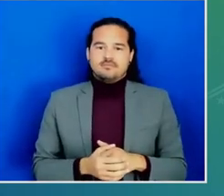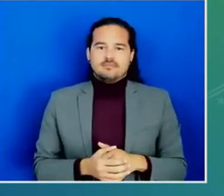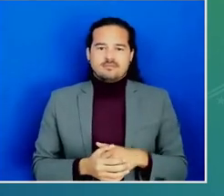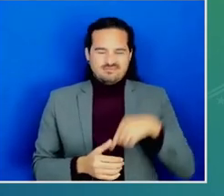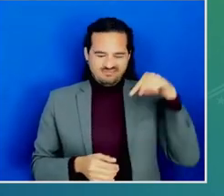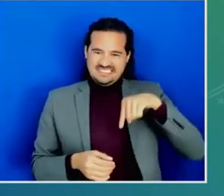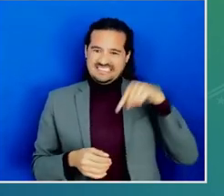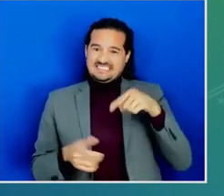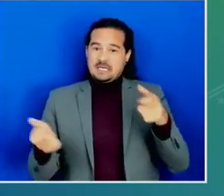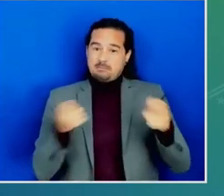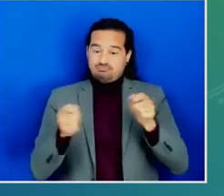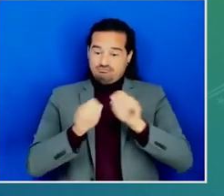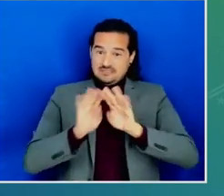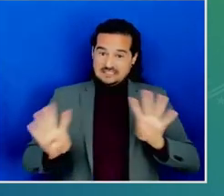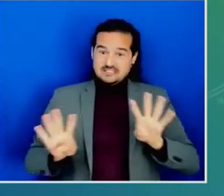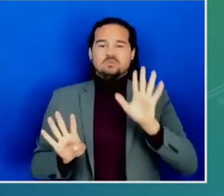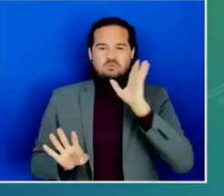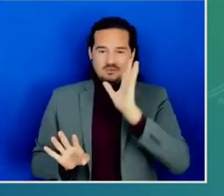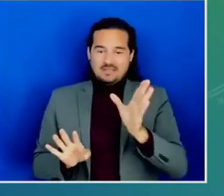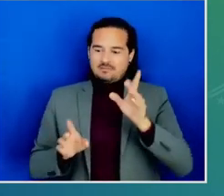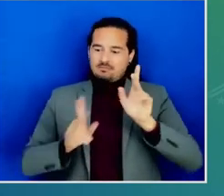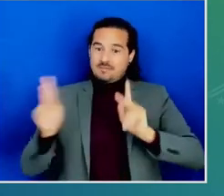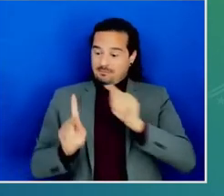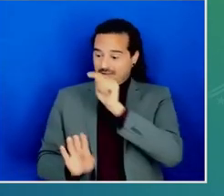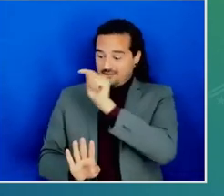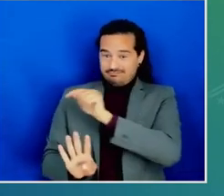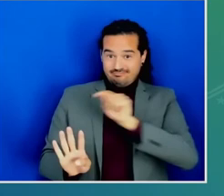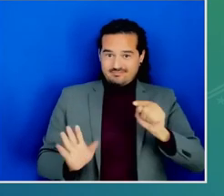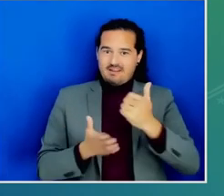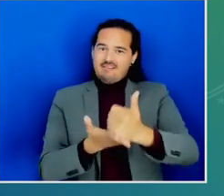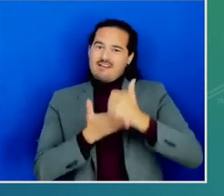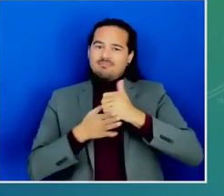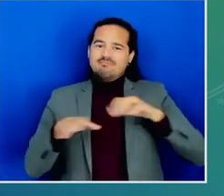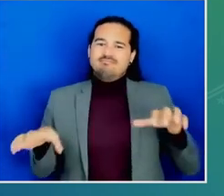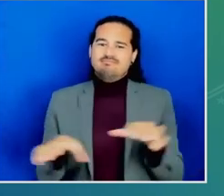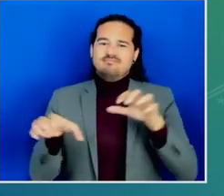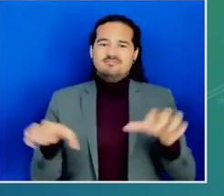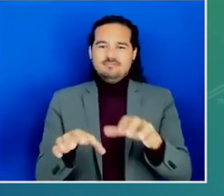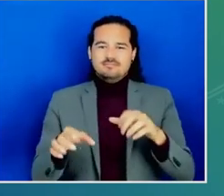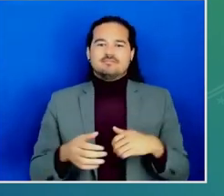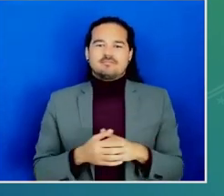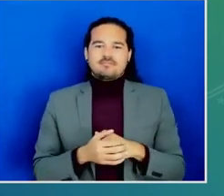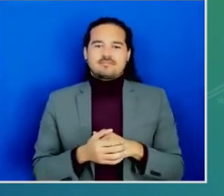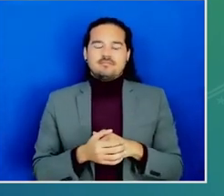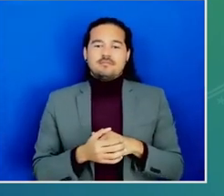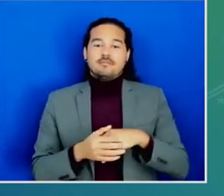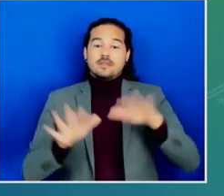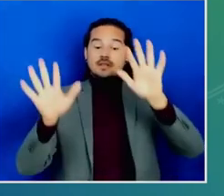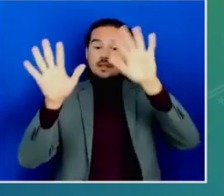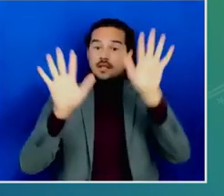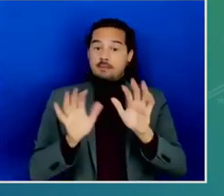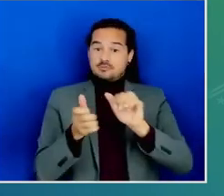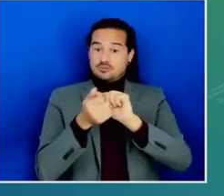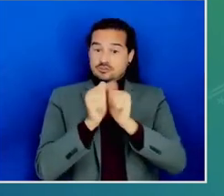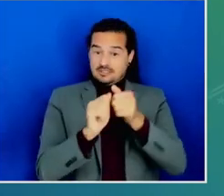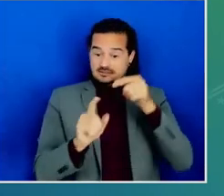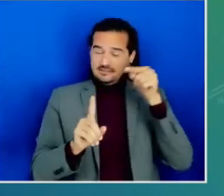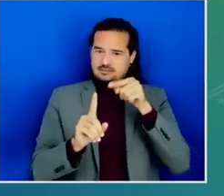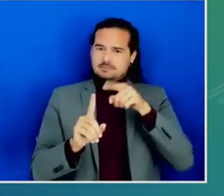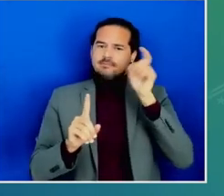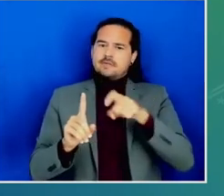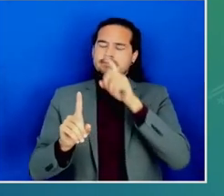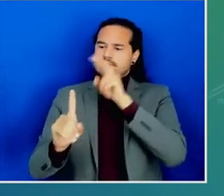going to do with the help of these fine people. You know, when we think about climate change, we think jobs, good-paying